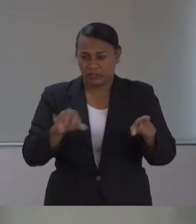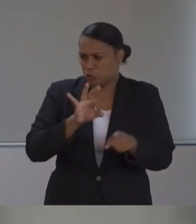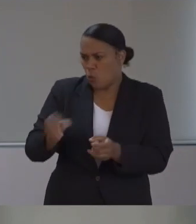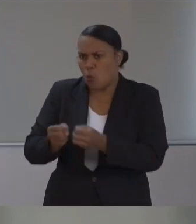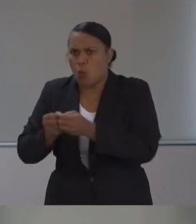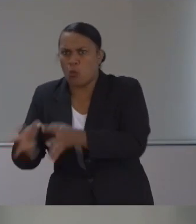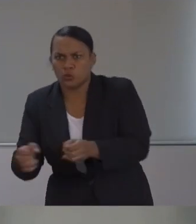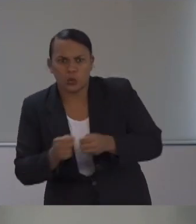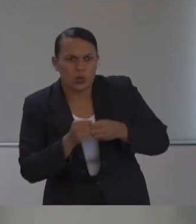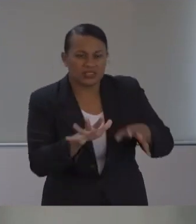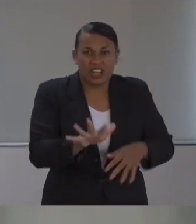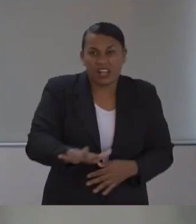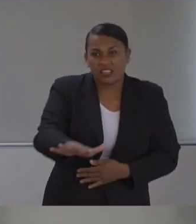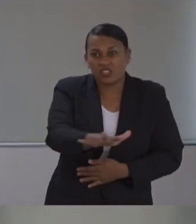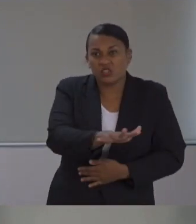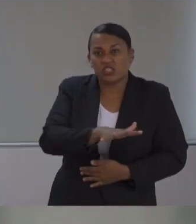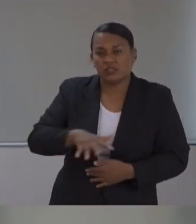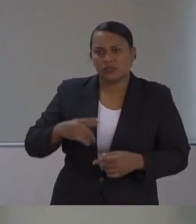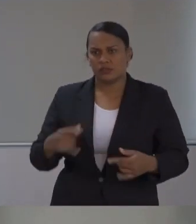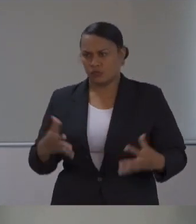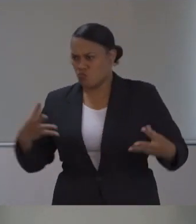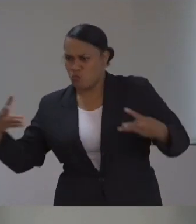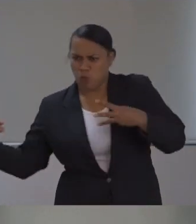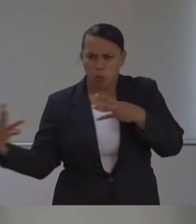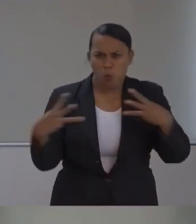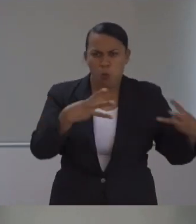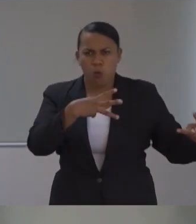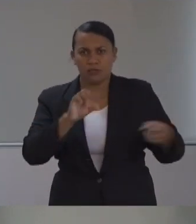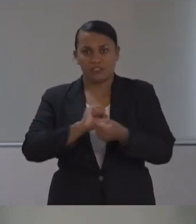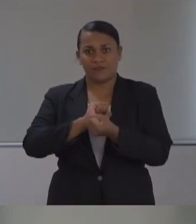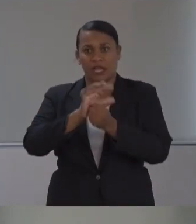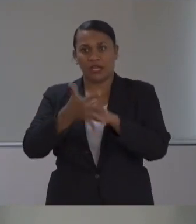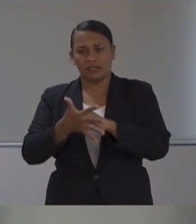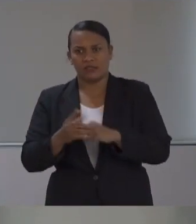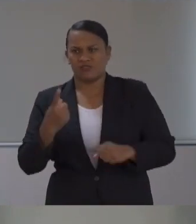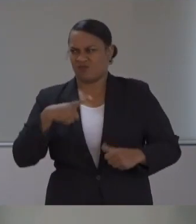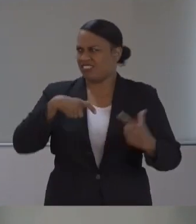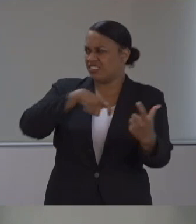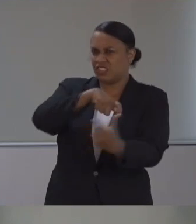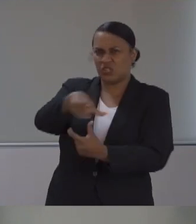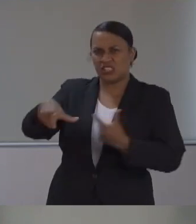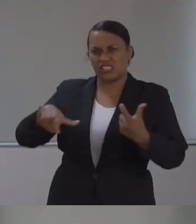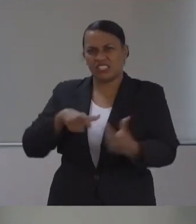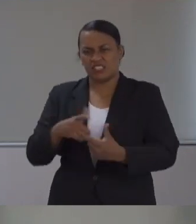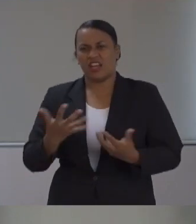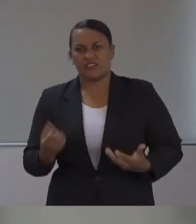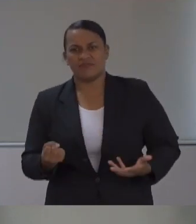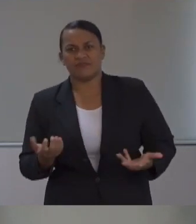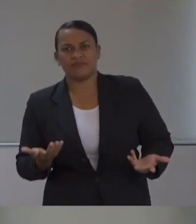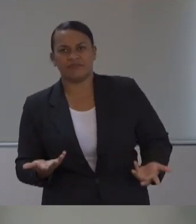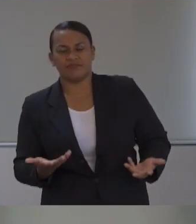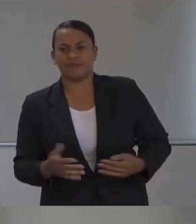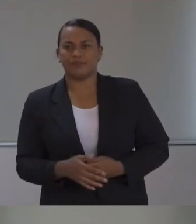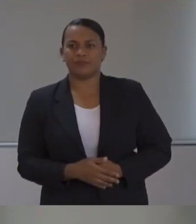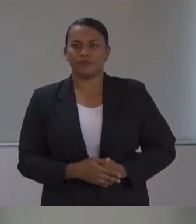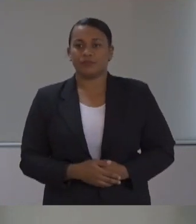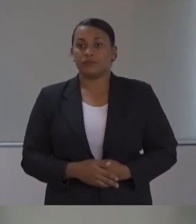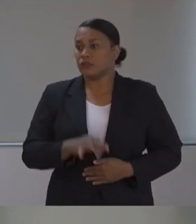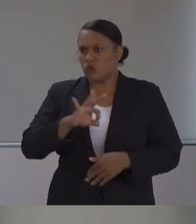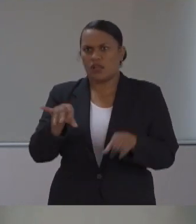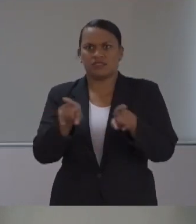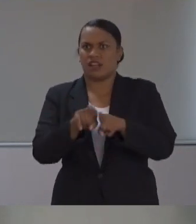ground in our war against coronavirus due to Cyclone Harold. Because unlike the